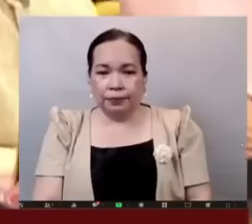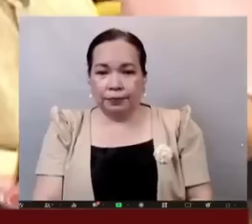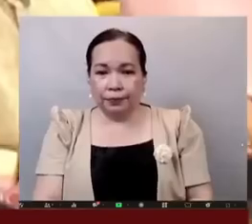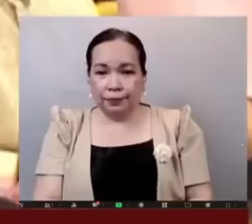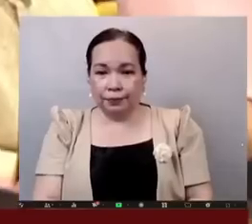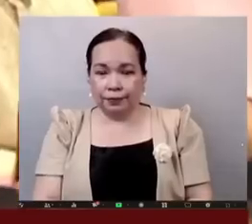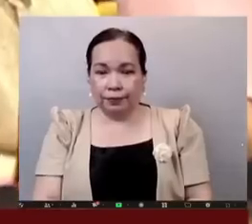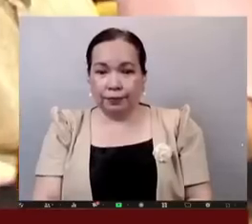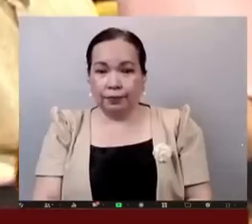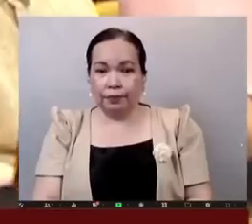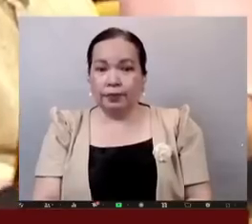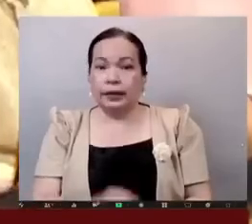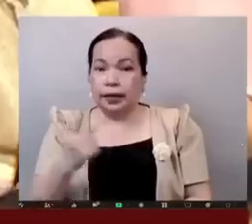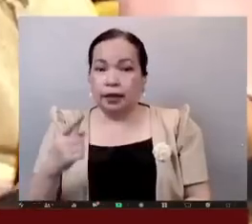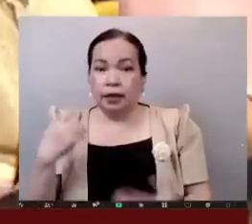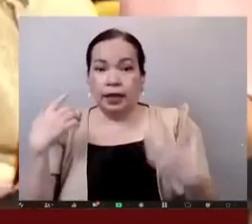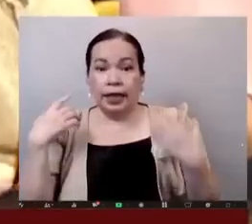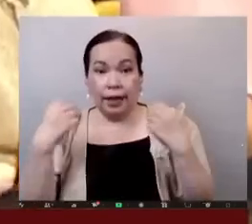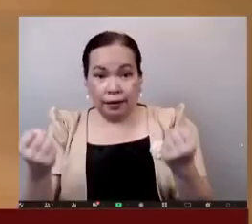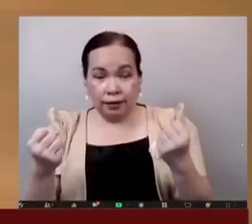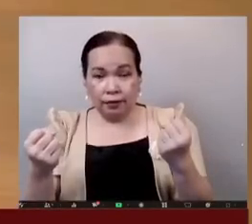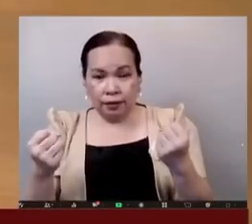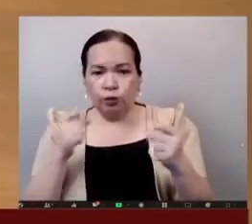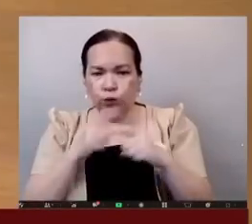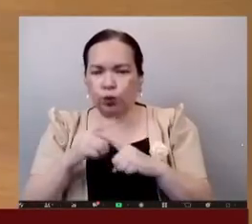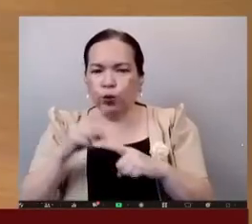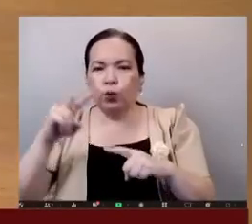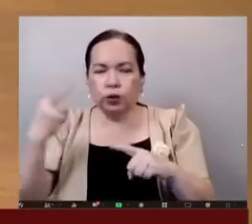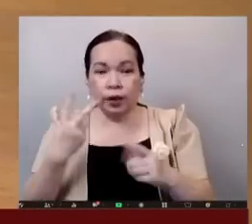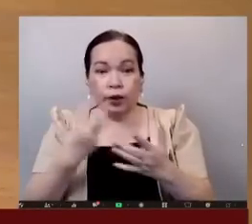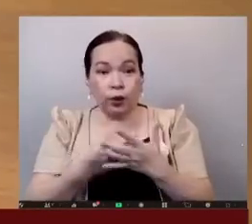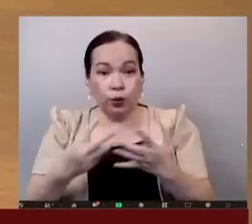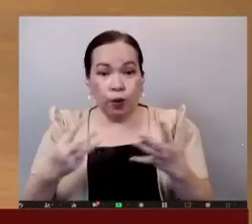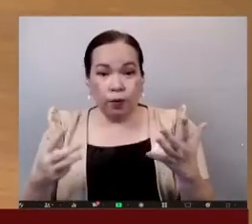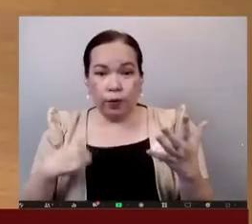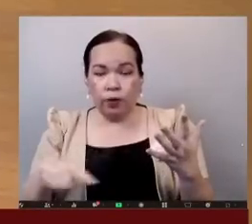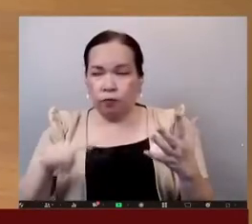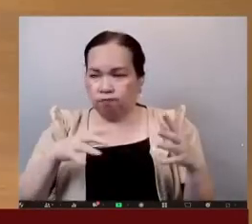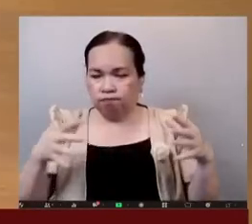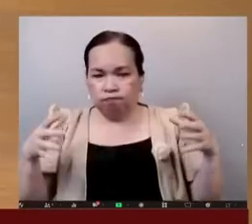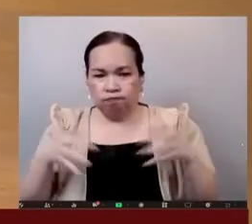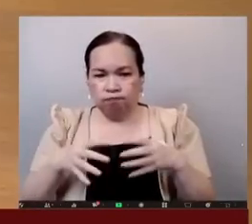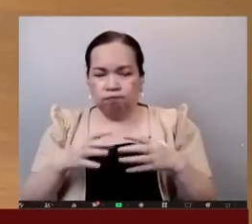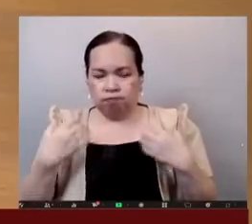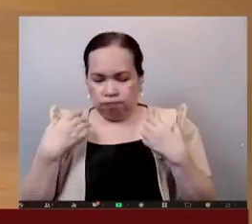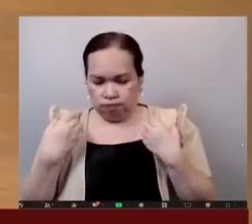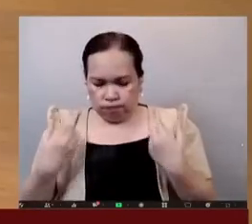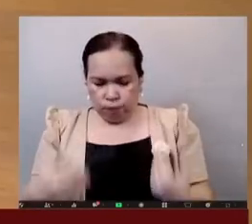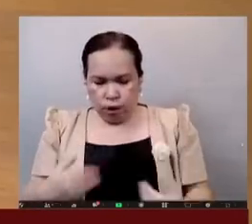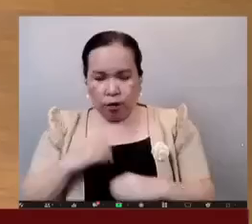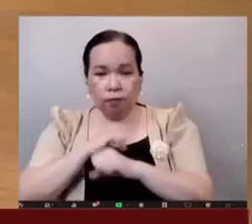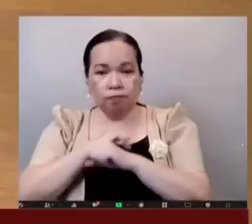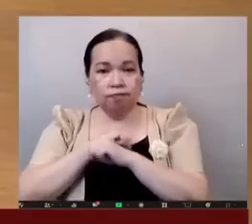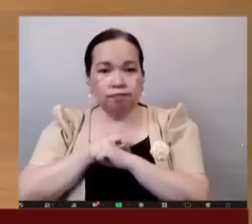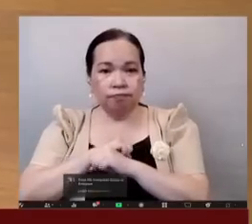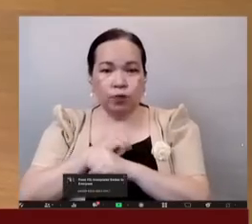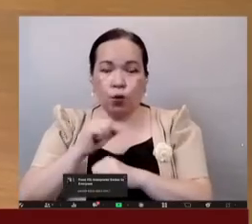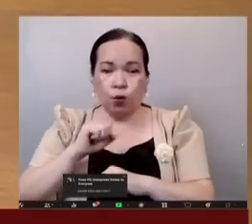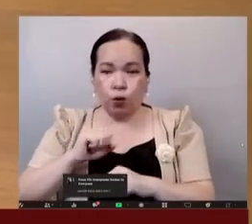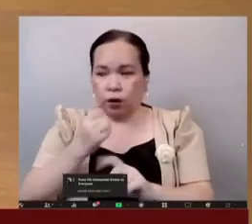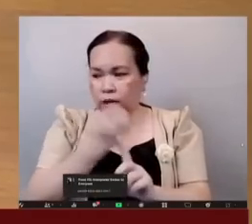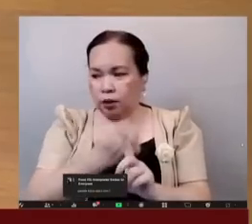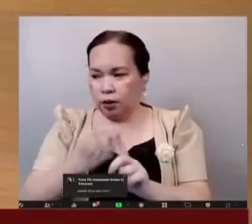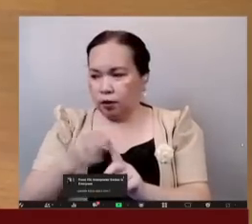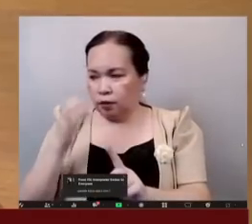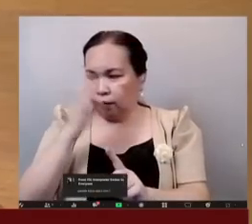Ang kalusugan ang ikalawang armas para sa lakas ng pangangatawan ng bawat Pilipino.